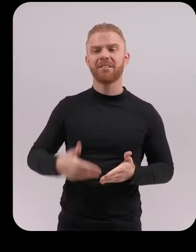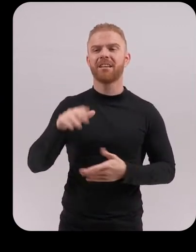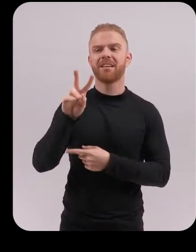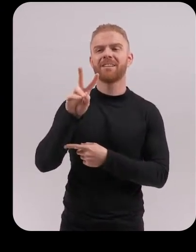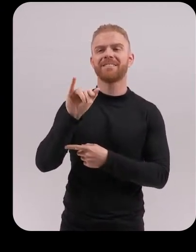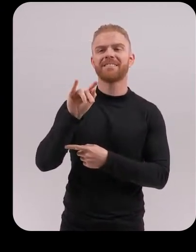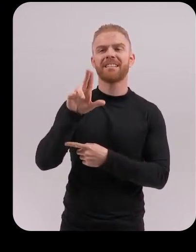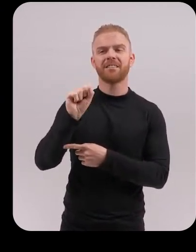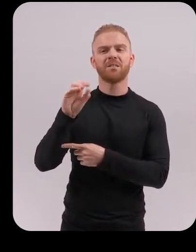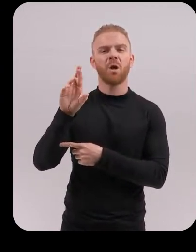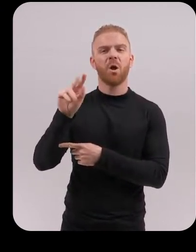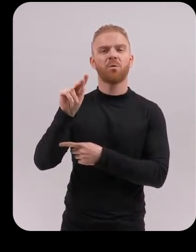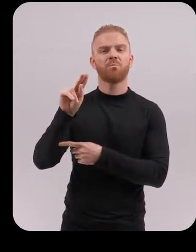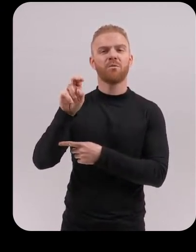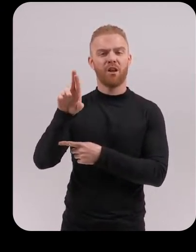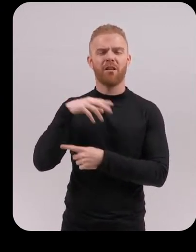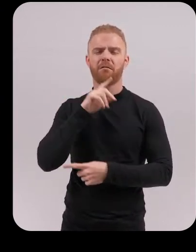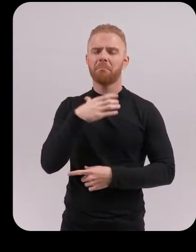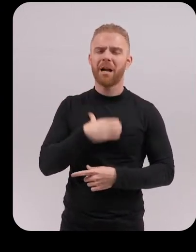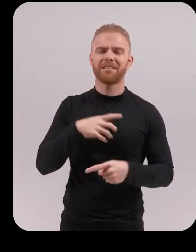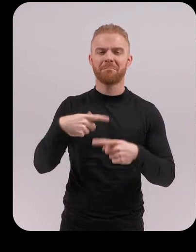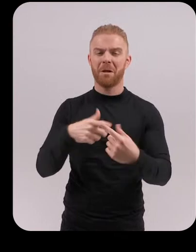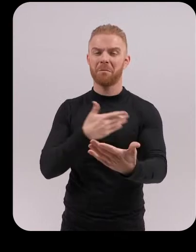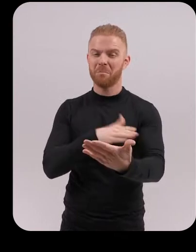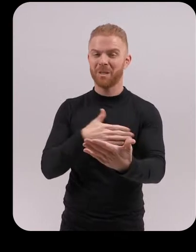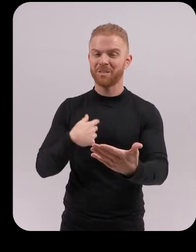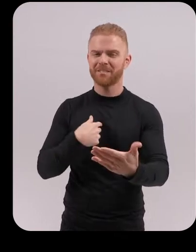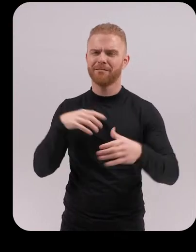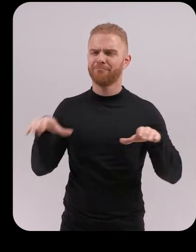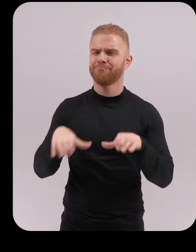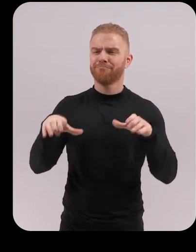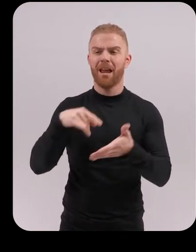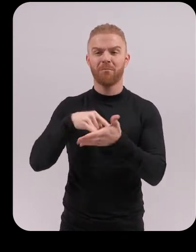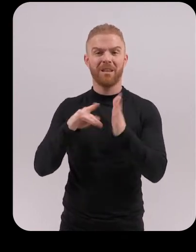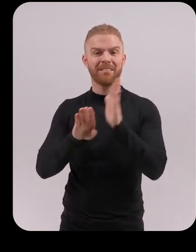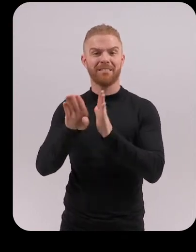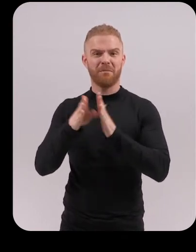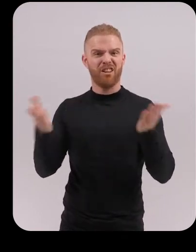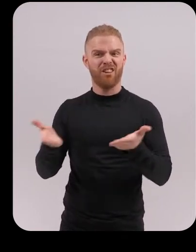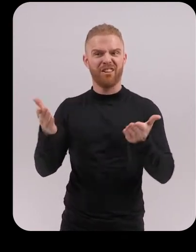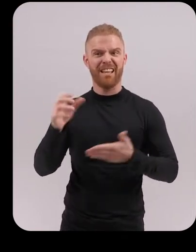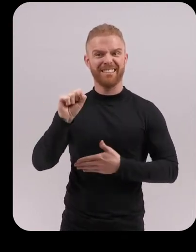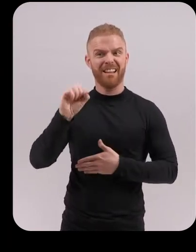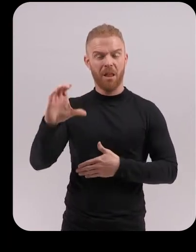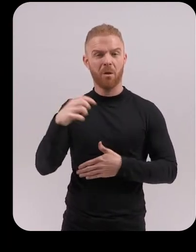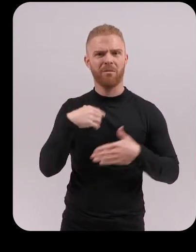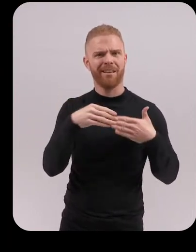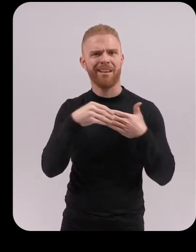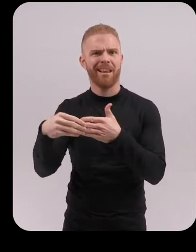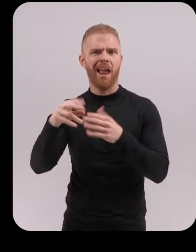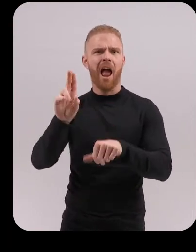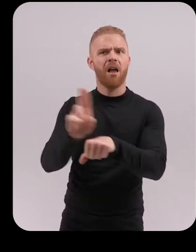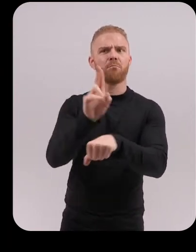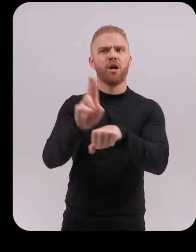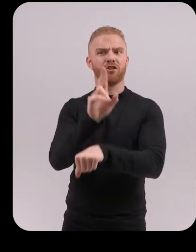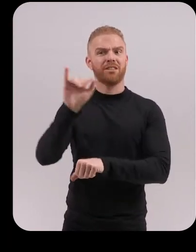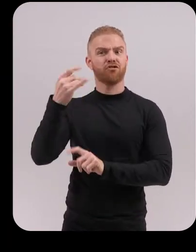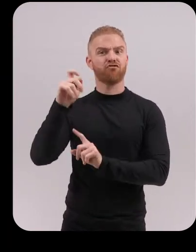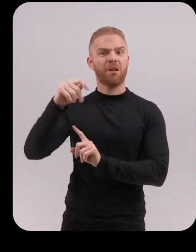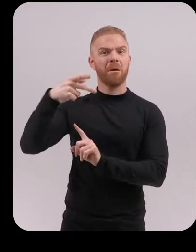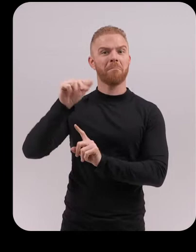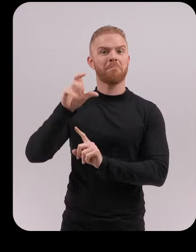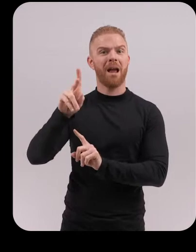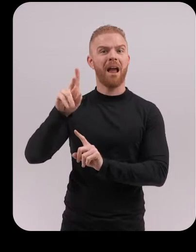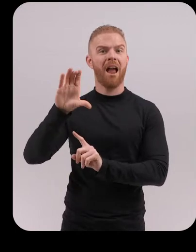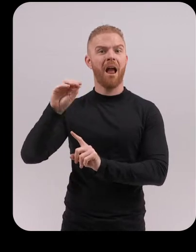Ortner. I'm super passionate about music, and I'm doing Android development at SoundCloud, where I'm leading the adoption of Jetpack Compose. We